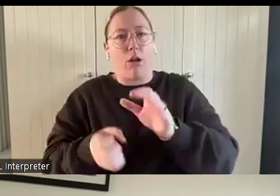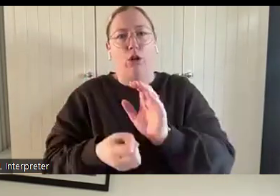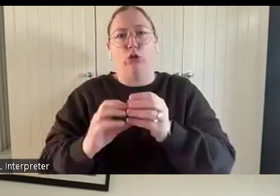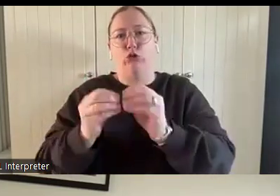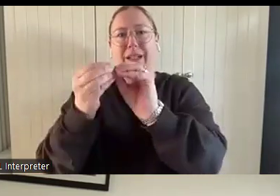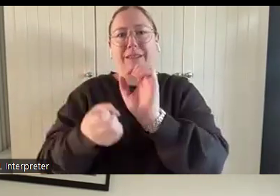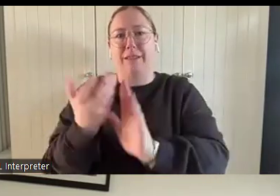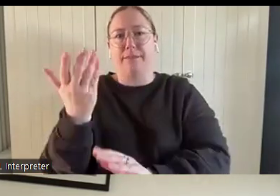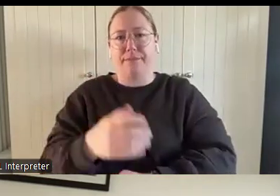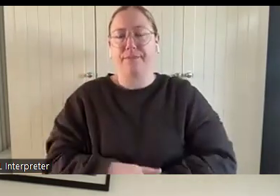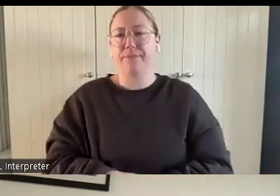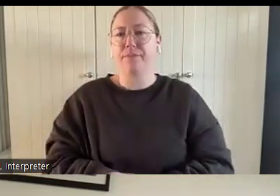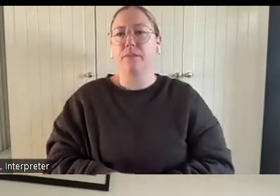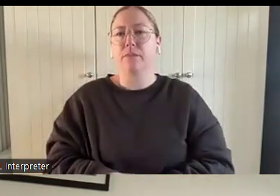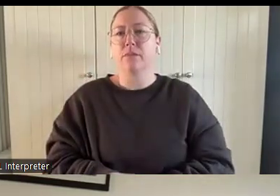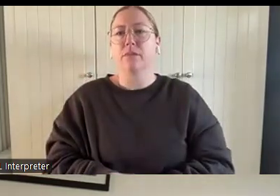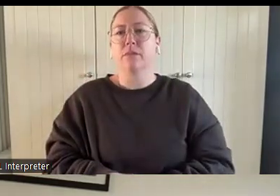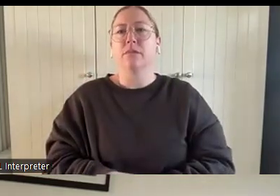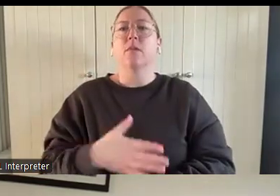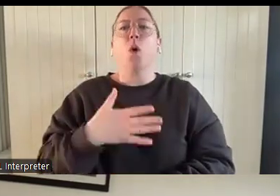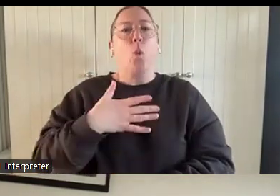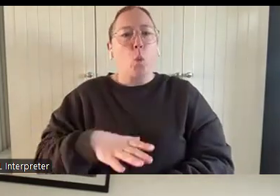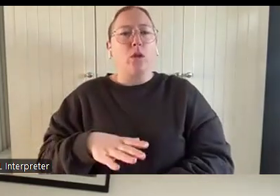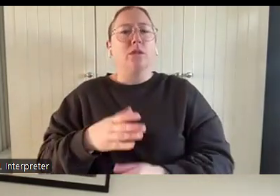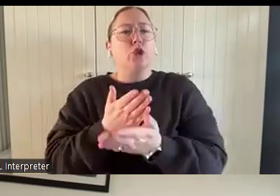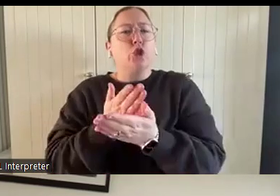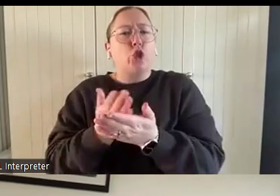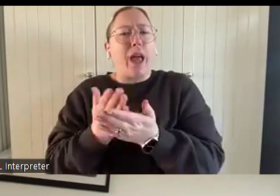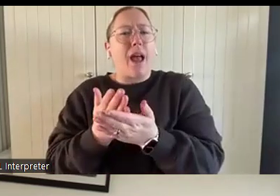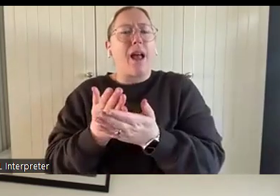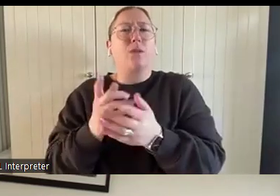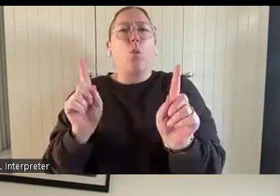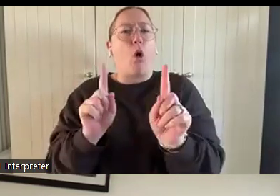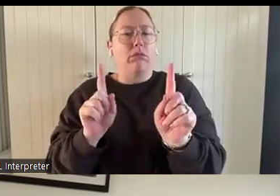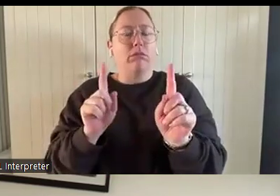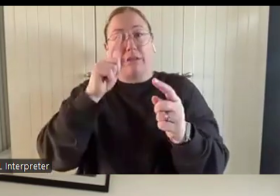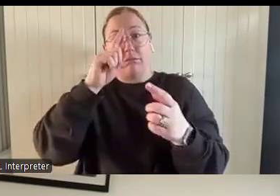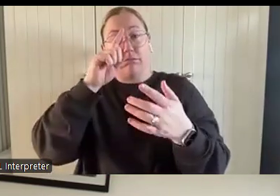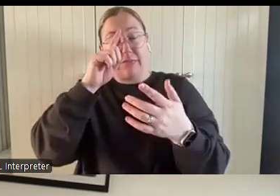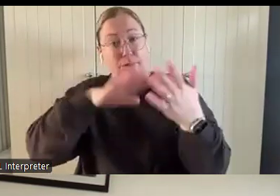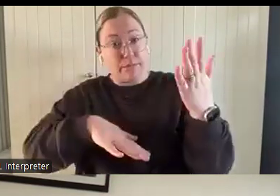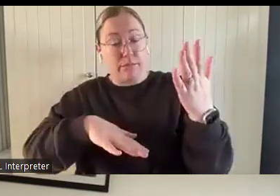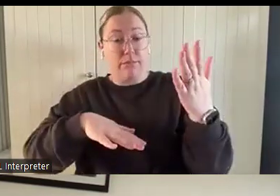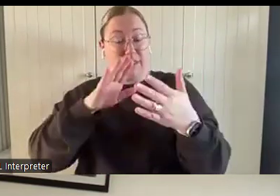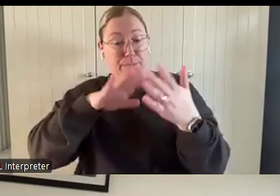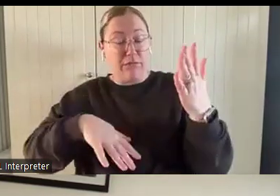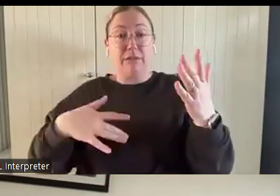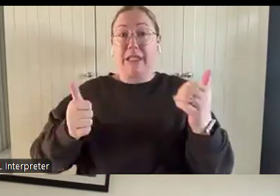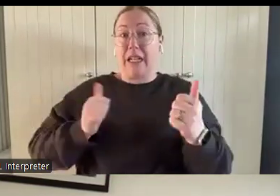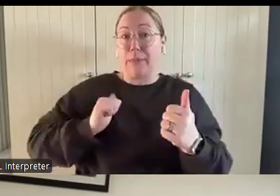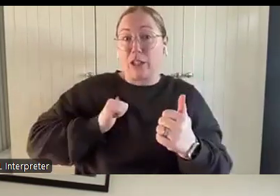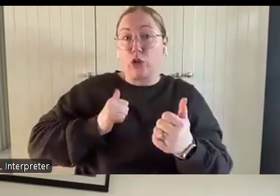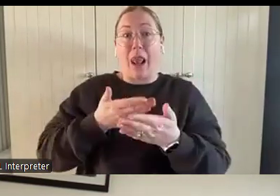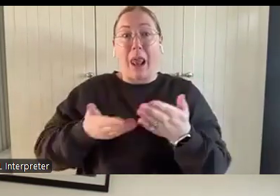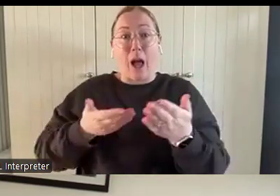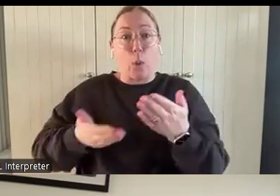was to establish shared expectations, shared language, and a shared understanding of how we would work together. We